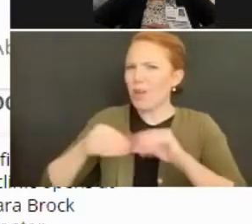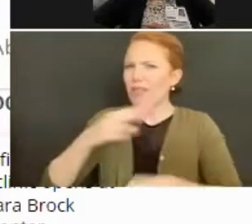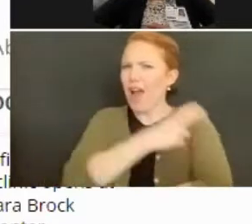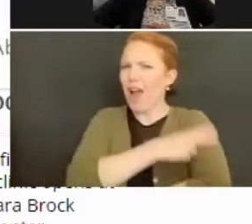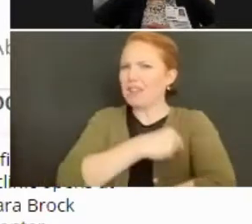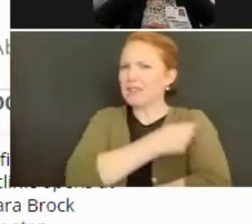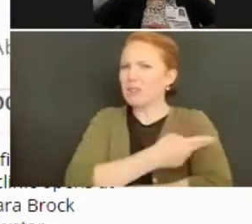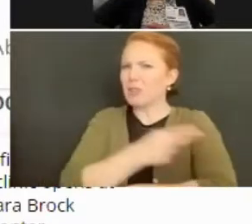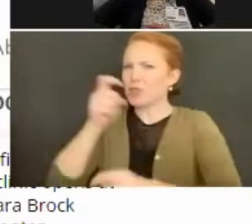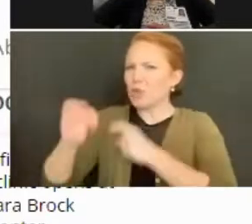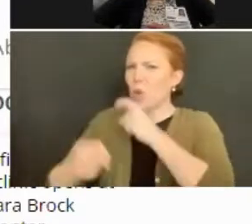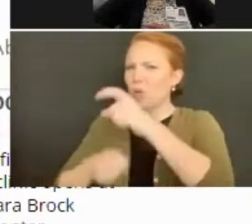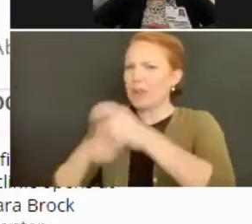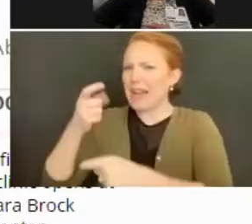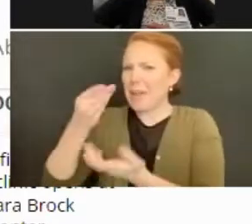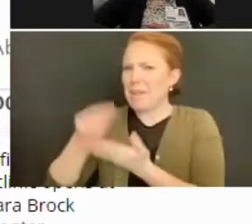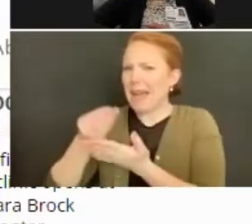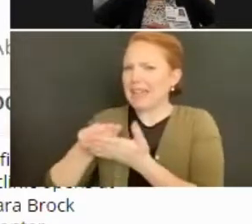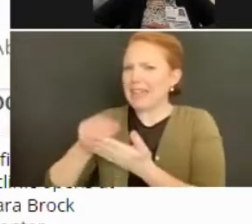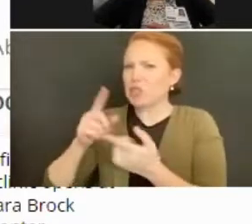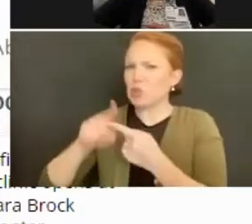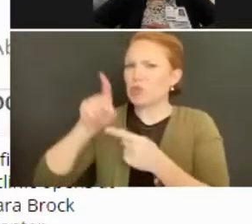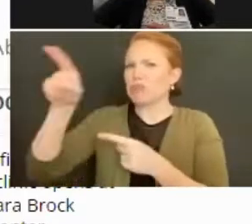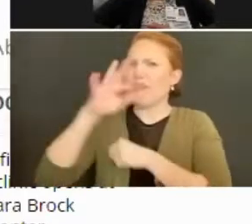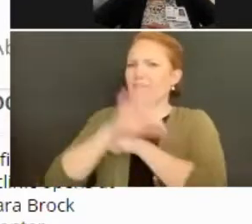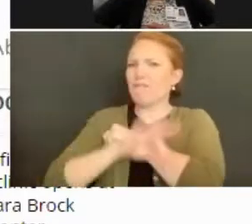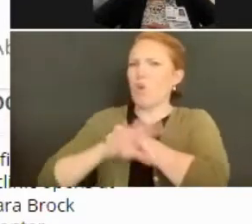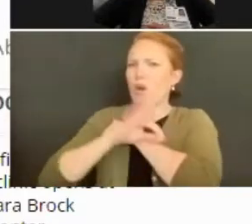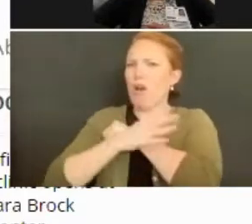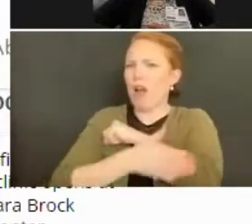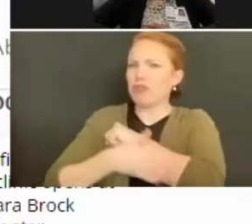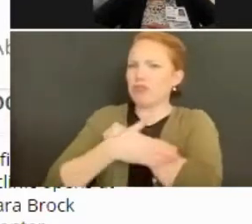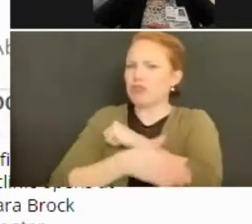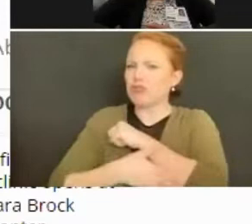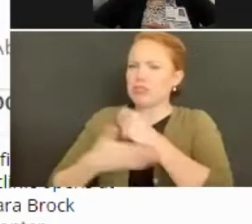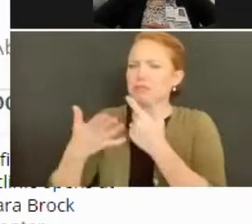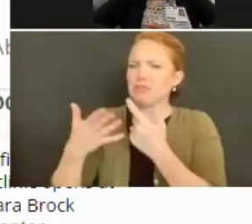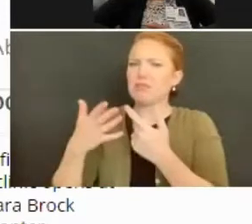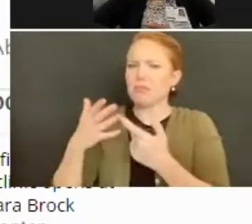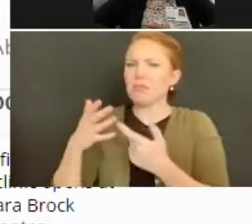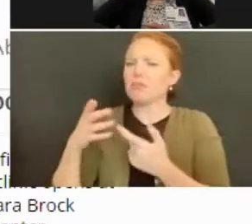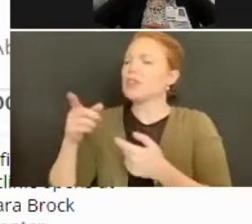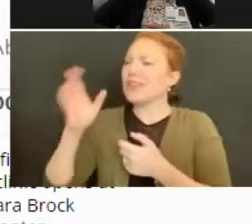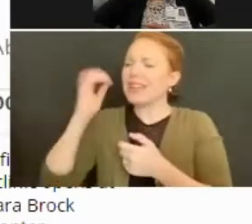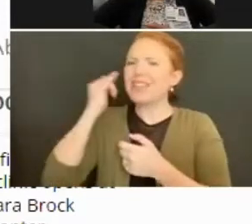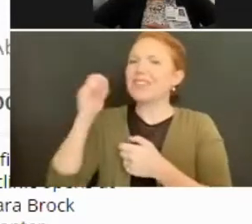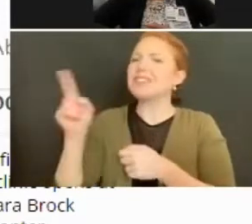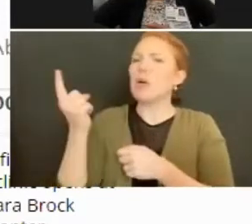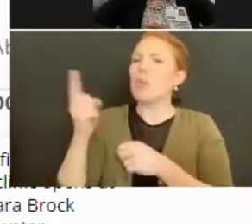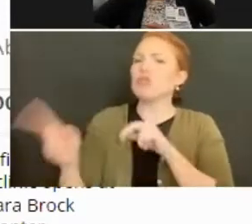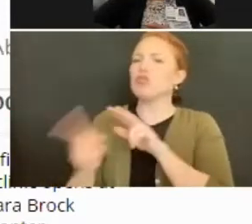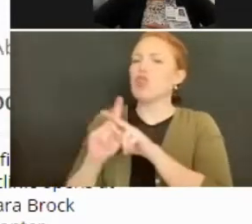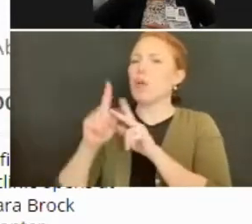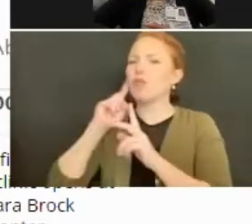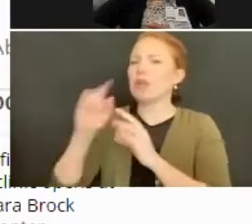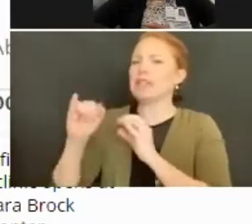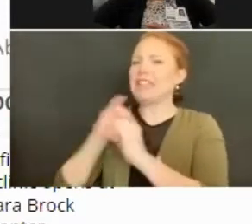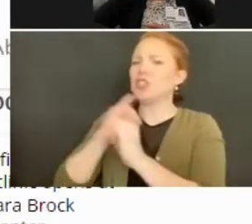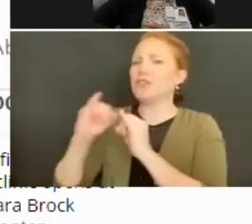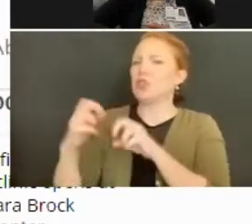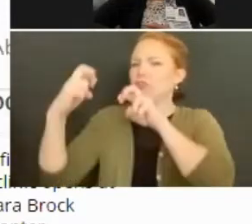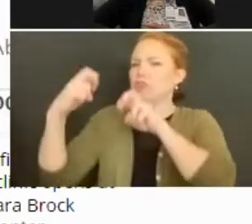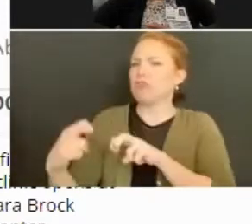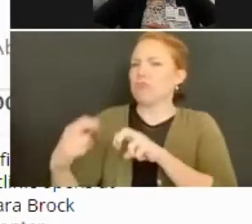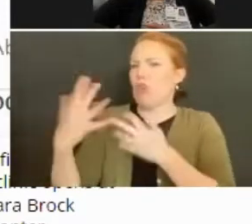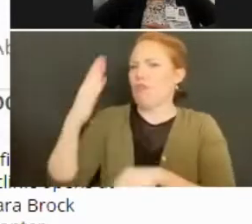money to foreign causes. Ms. Patel, if somebody came to you for an interview and already knew